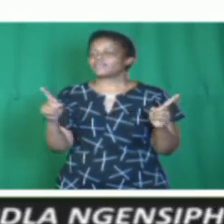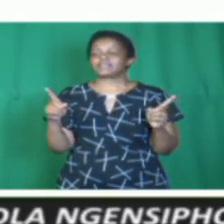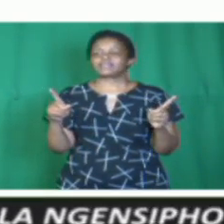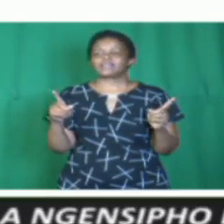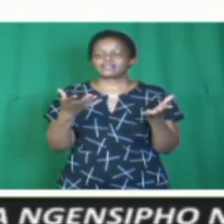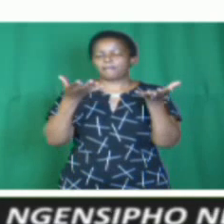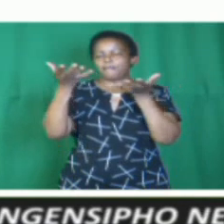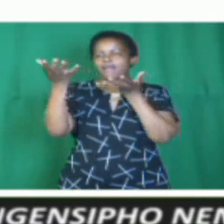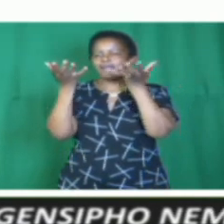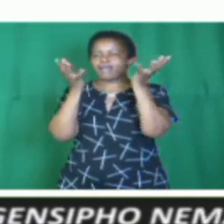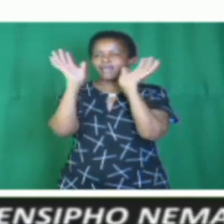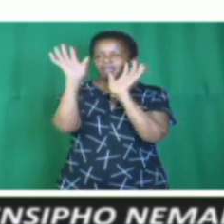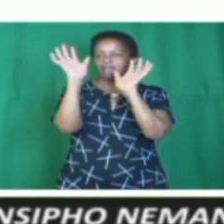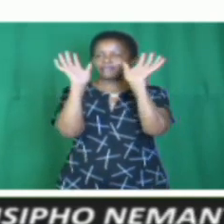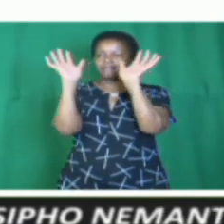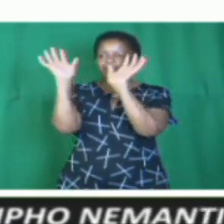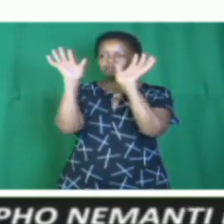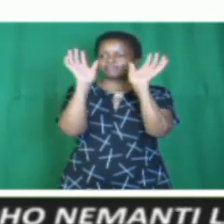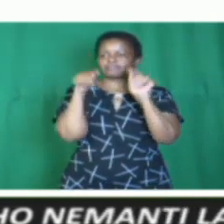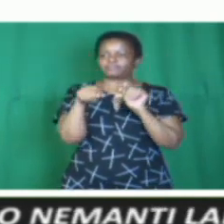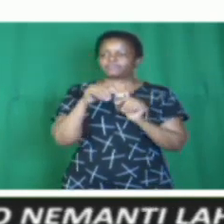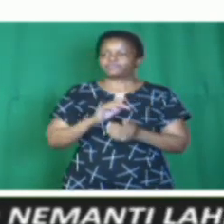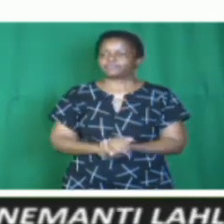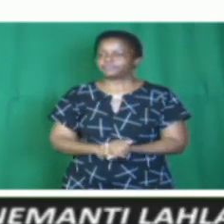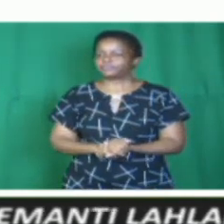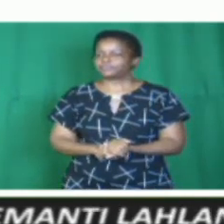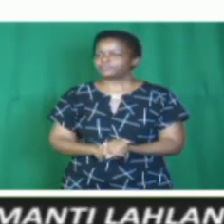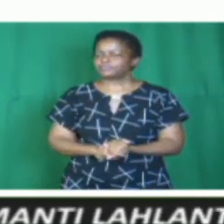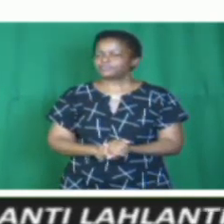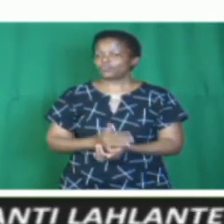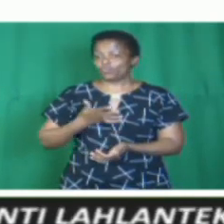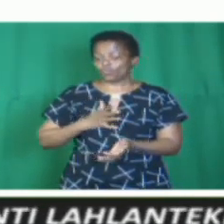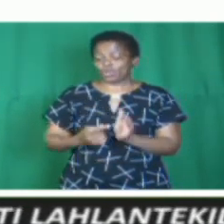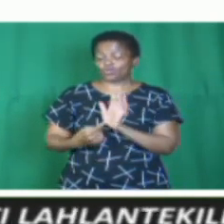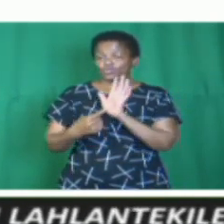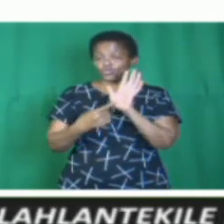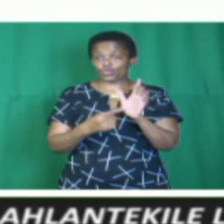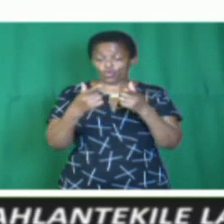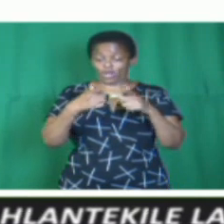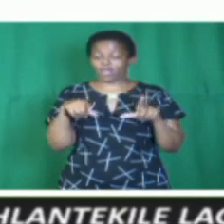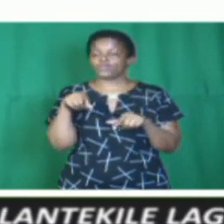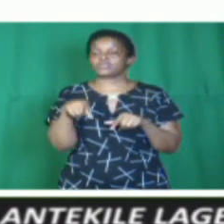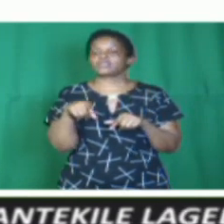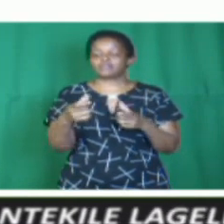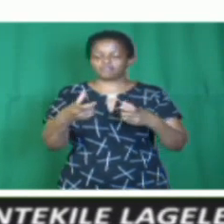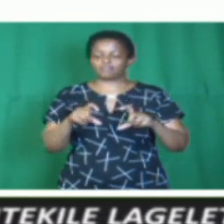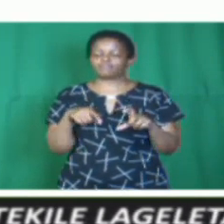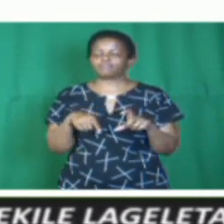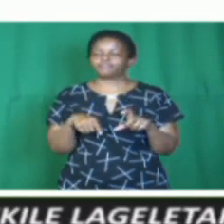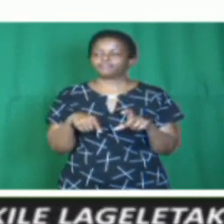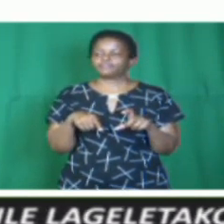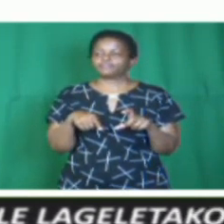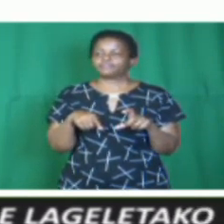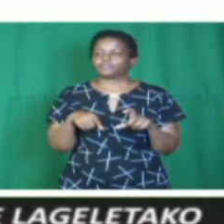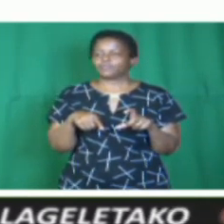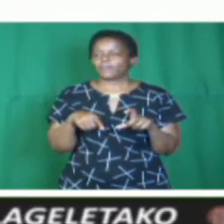day. Let me demonstrate or illustrate language at play here.